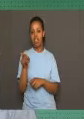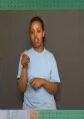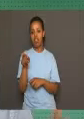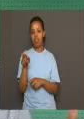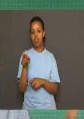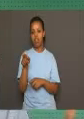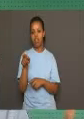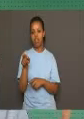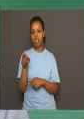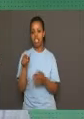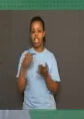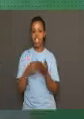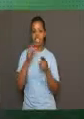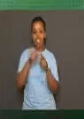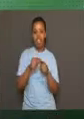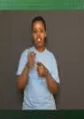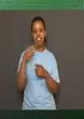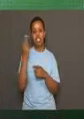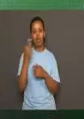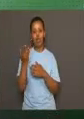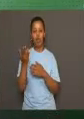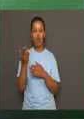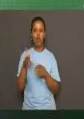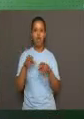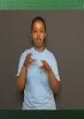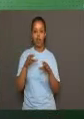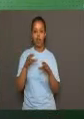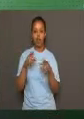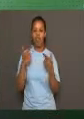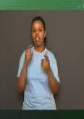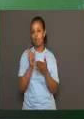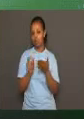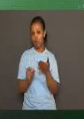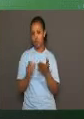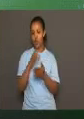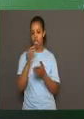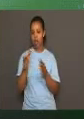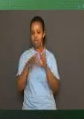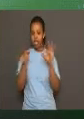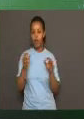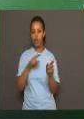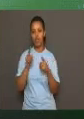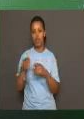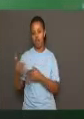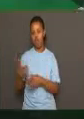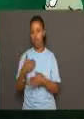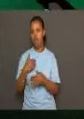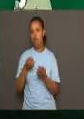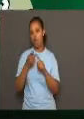exclaim, Eureka! Share your stories with the classmate sitting next to you.